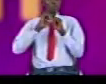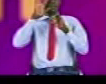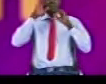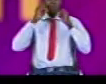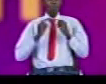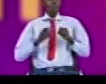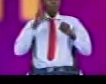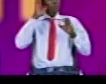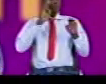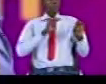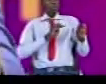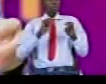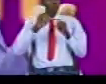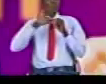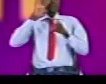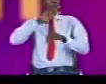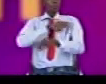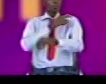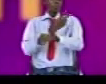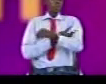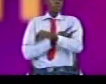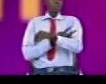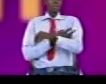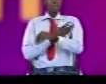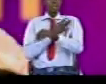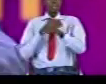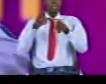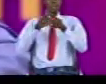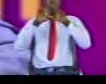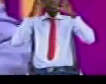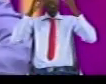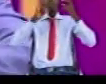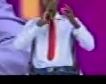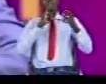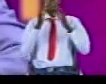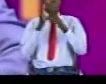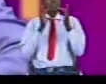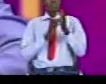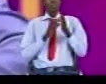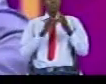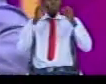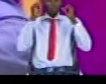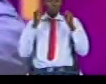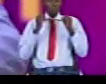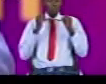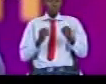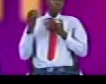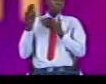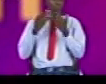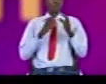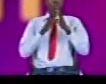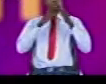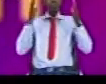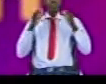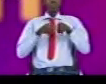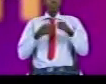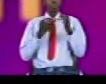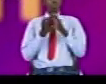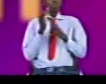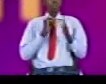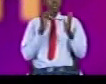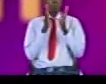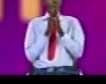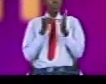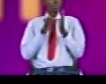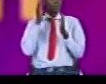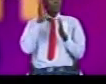in your might. As the theme says, Jesus' power for extraordinary breakthrough. Oh Lord, we pray. It shall be a time of